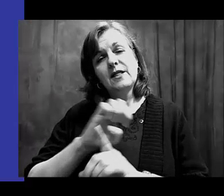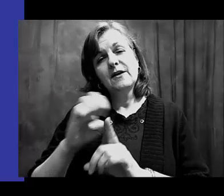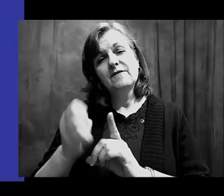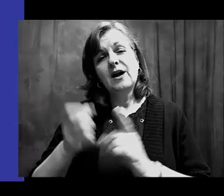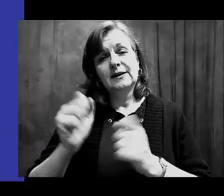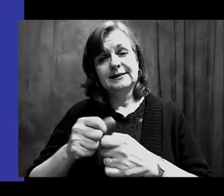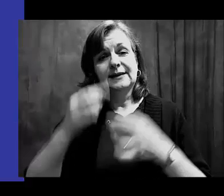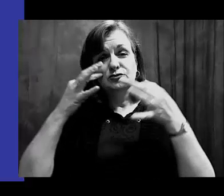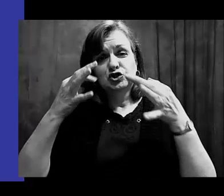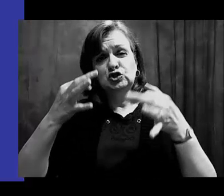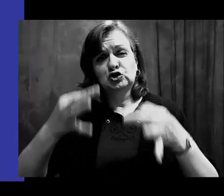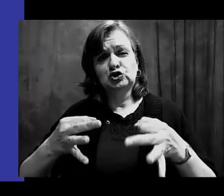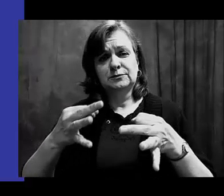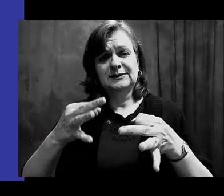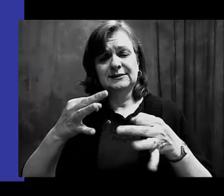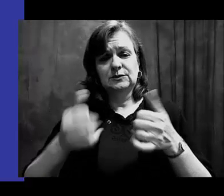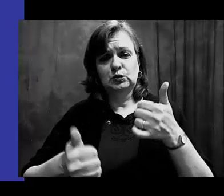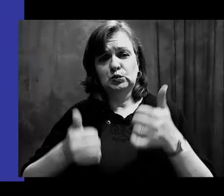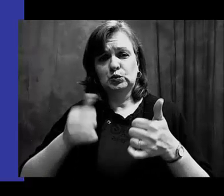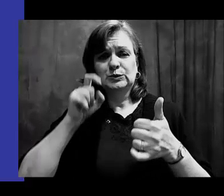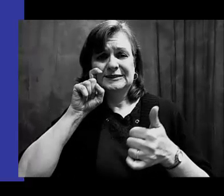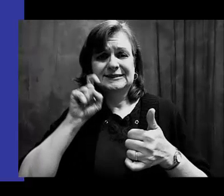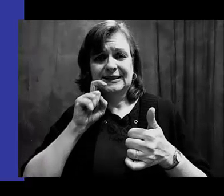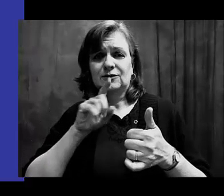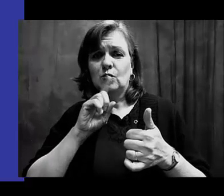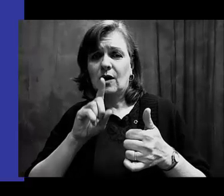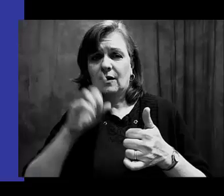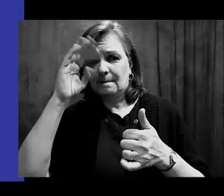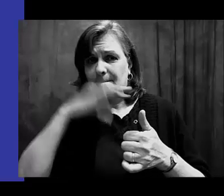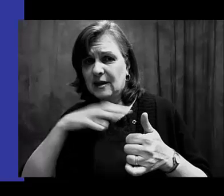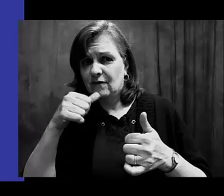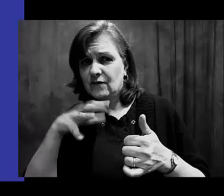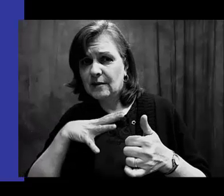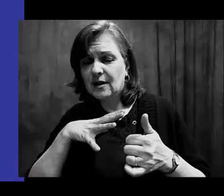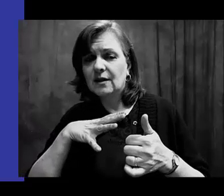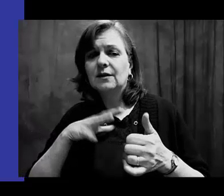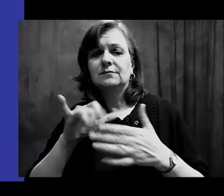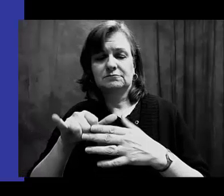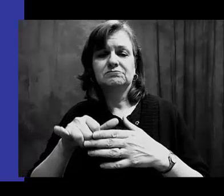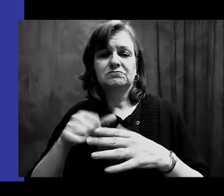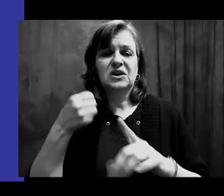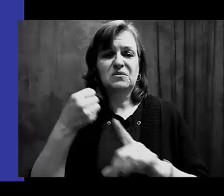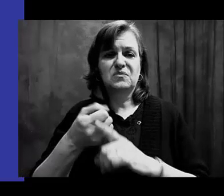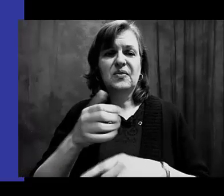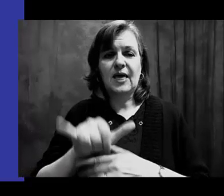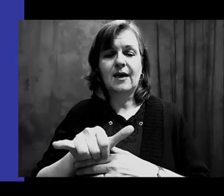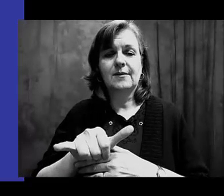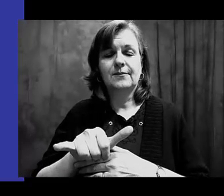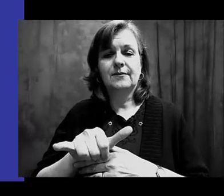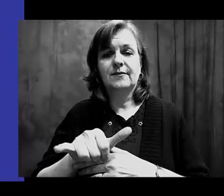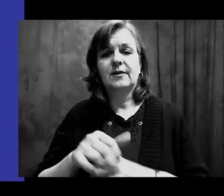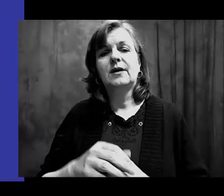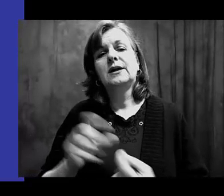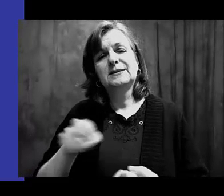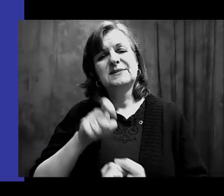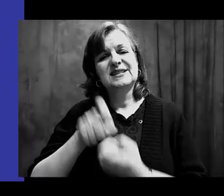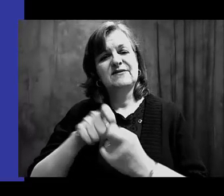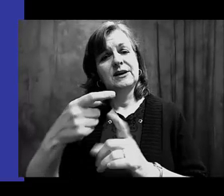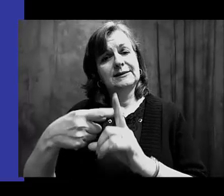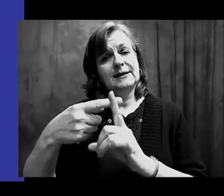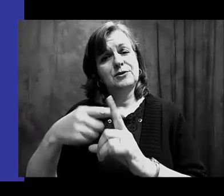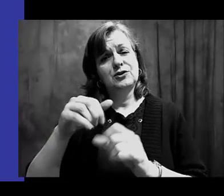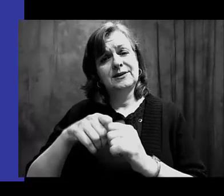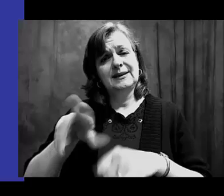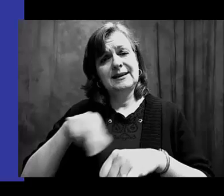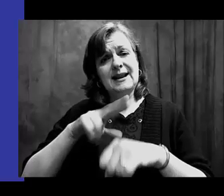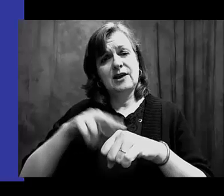temperature. And so we can actually look at particular temperatures in nature to determine whether or